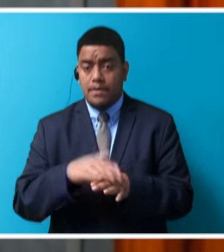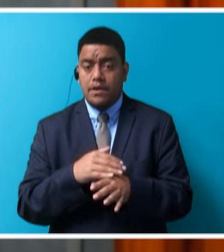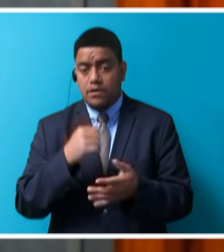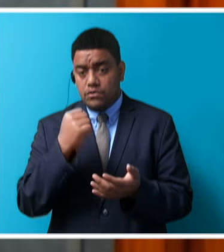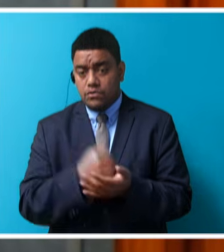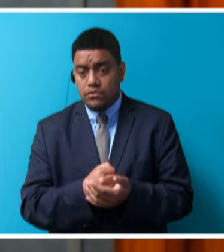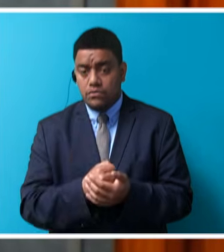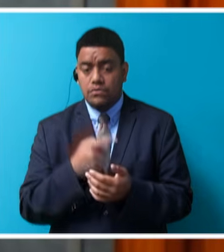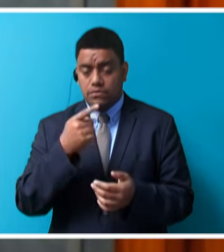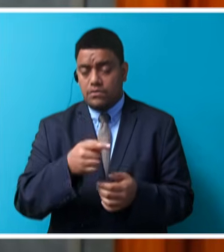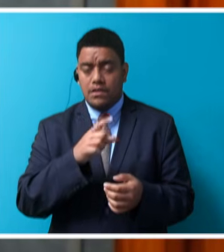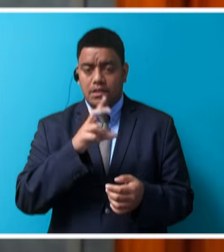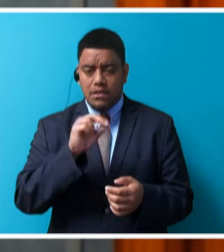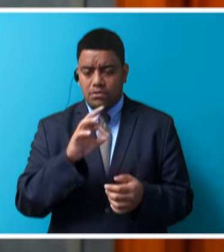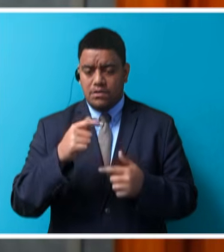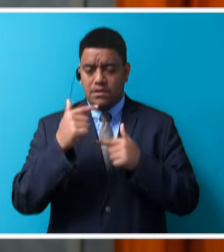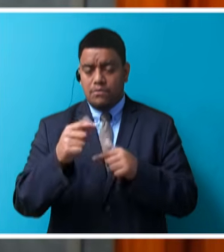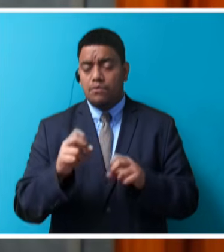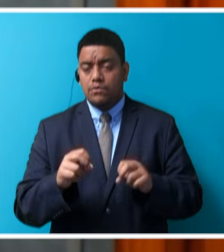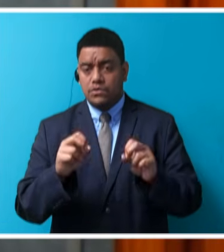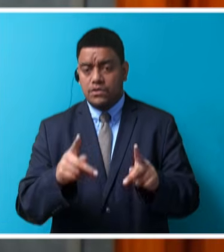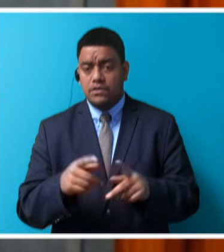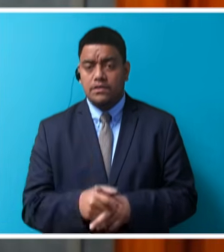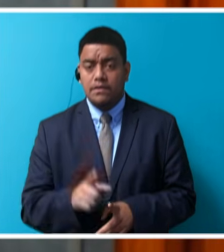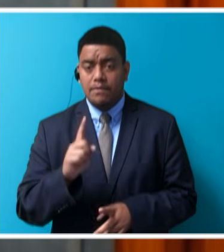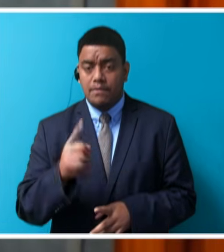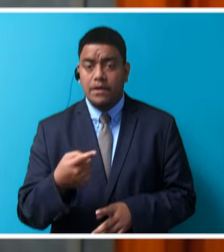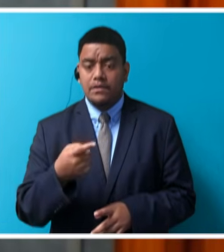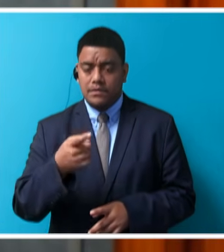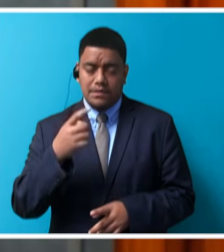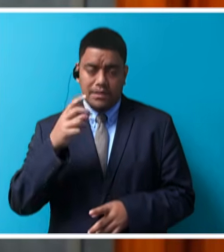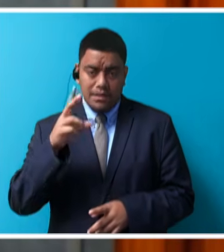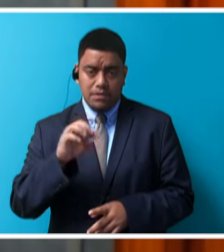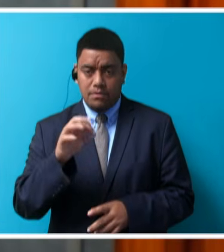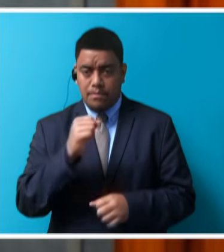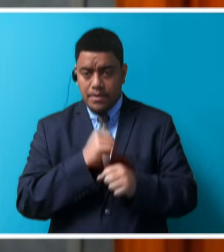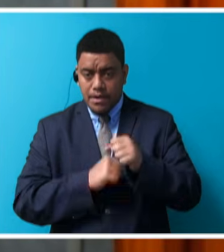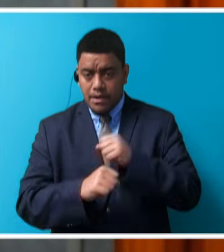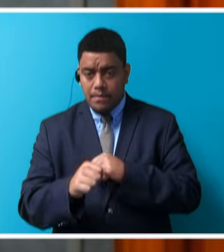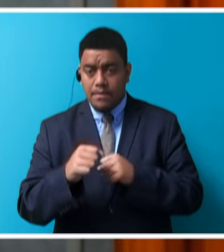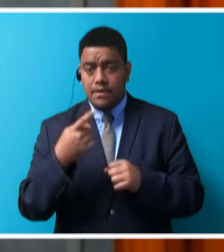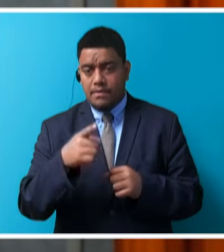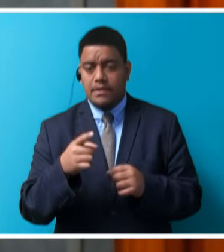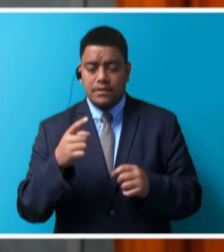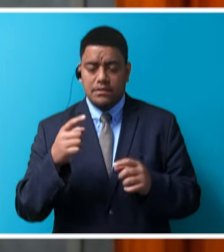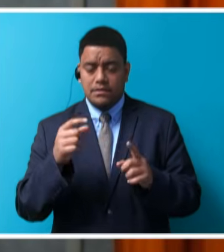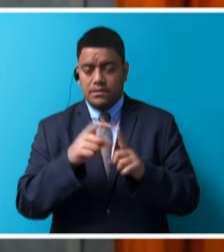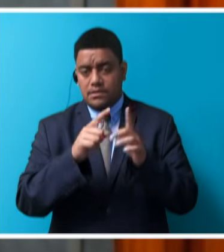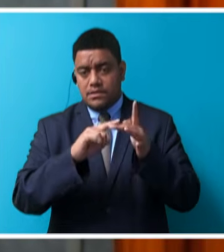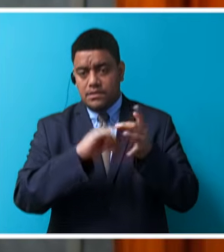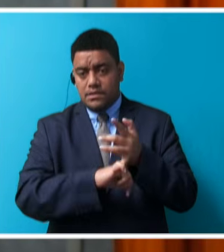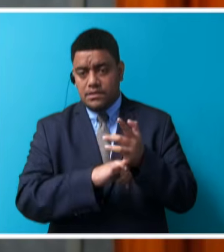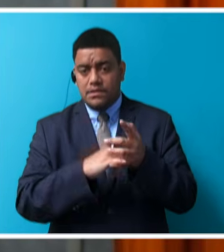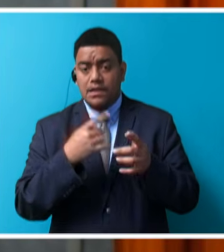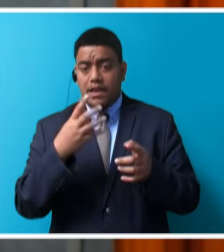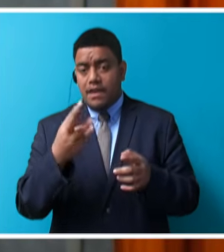that geography does not limit opportunity, that vulnerability does not become a permanent disadvantage, and that